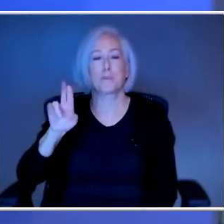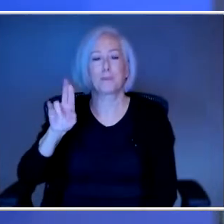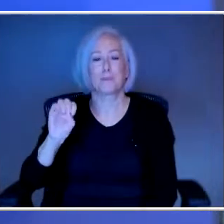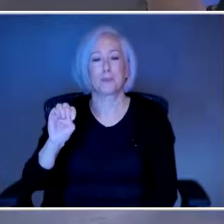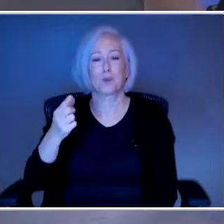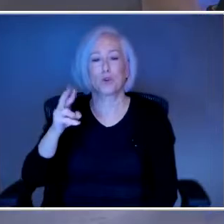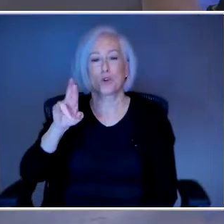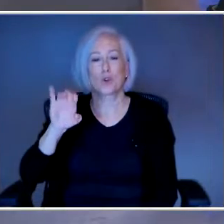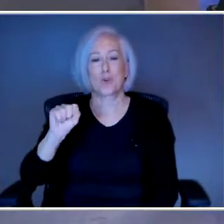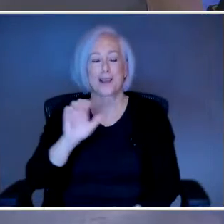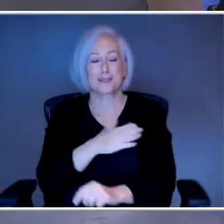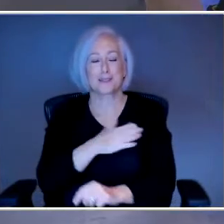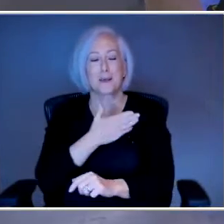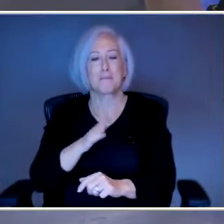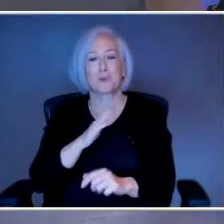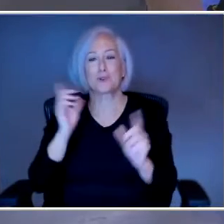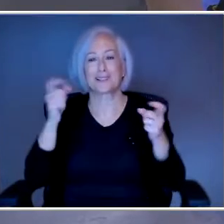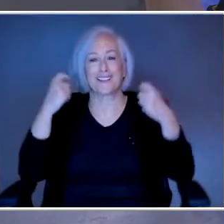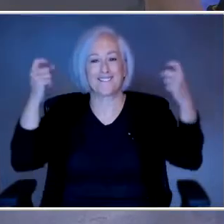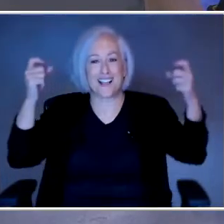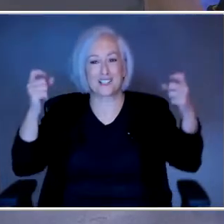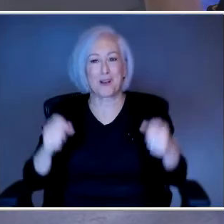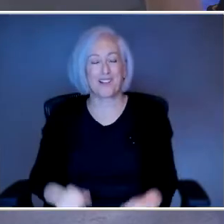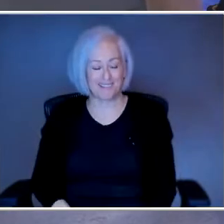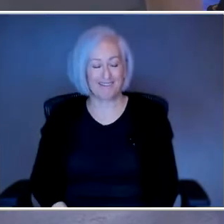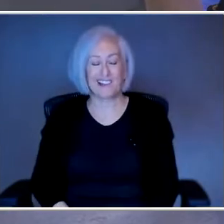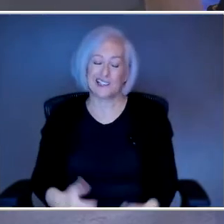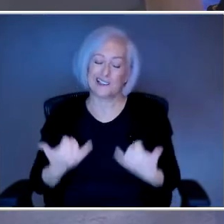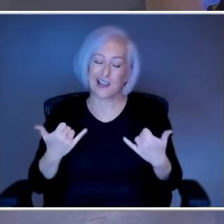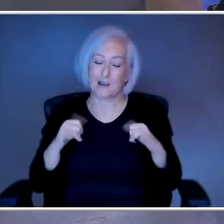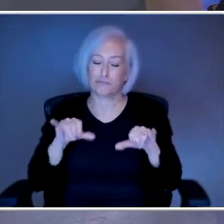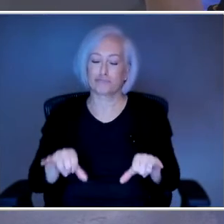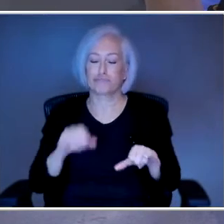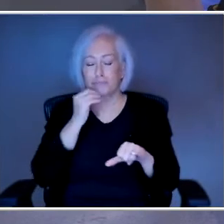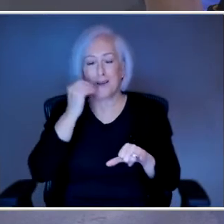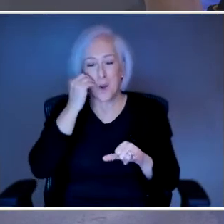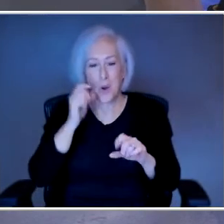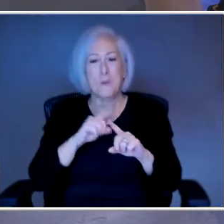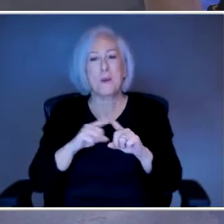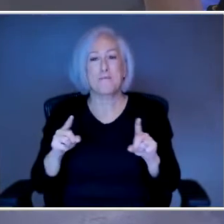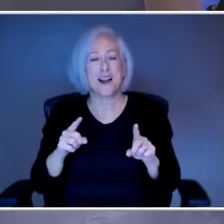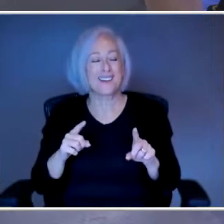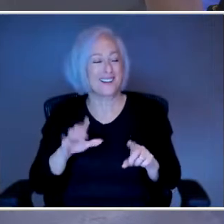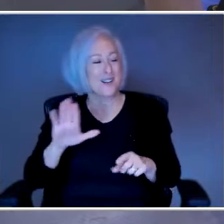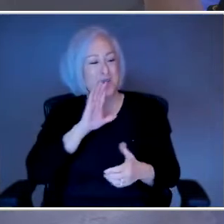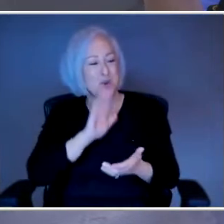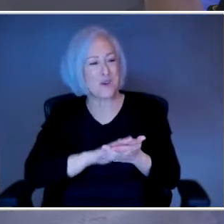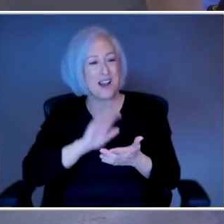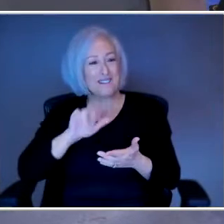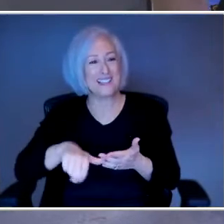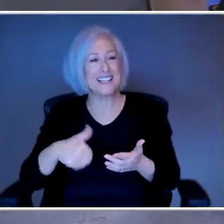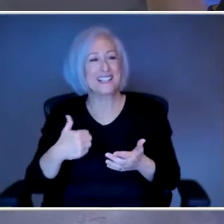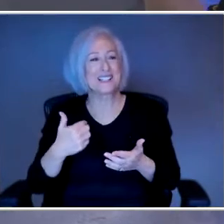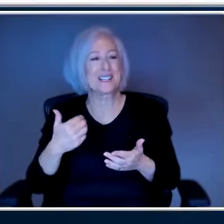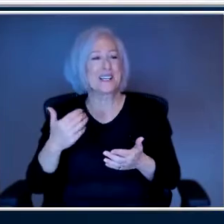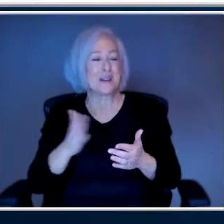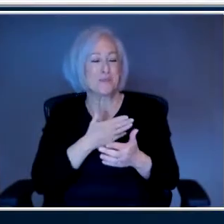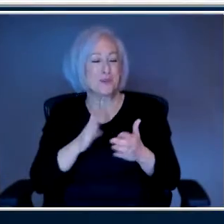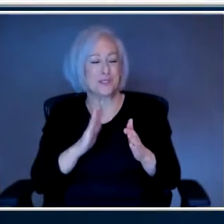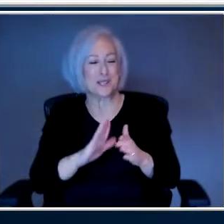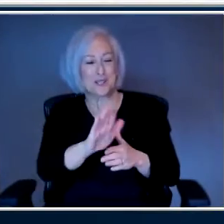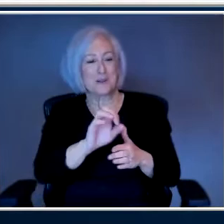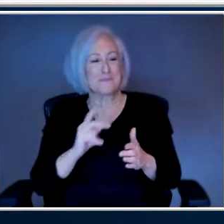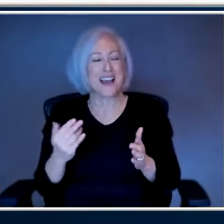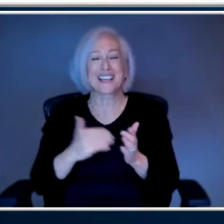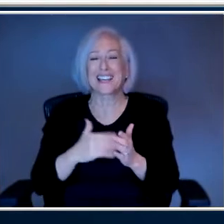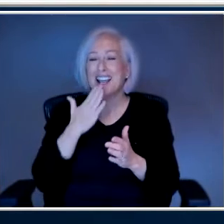She needs her bandmate back up and running. That's right. So we're glad that you're on the way. Lauren, thank you so much for being with us today. You're welcome. I'm going to let Hawk